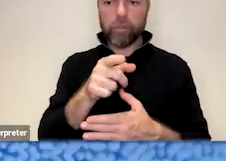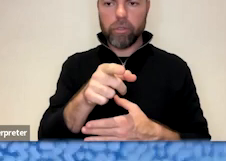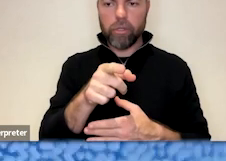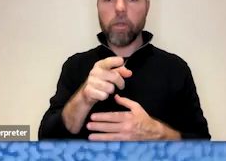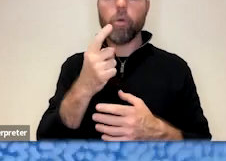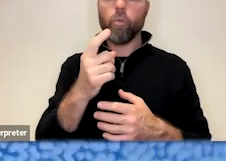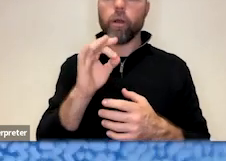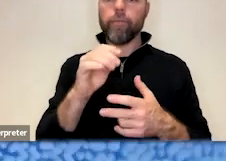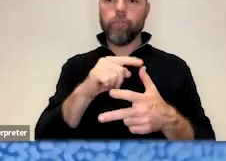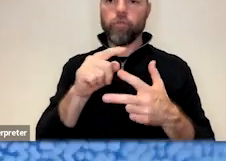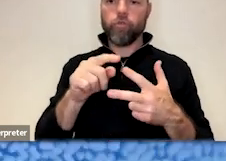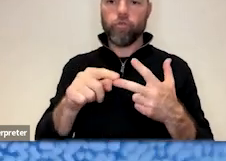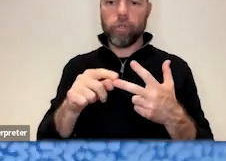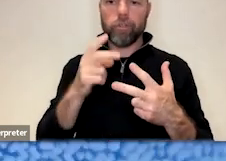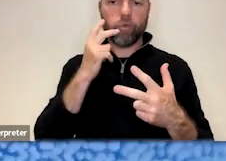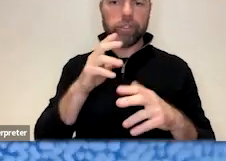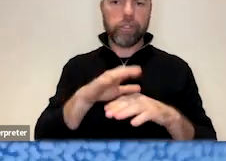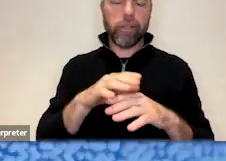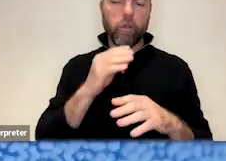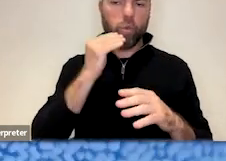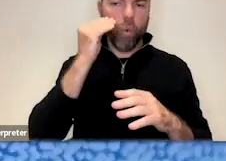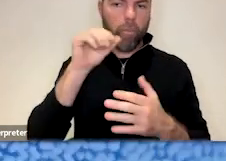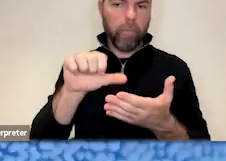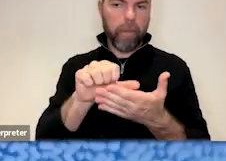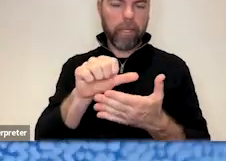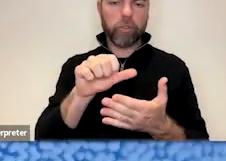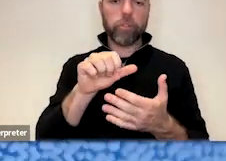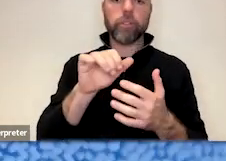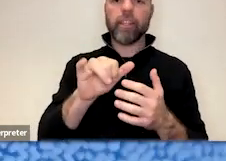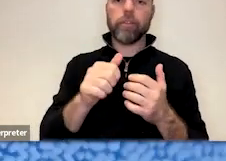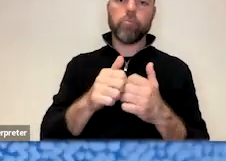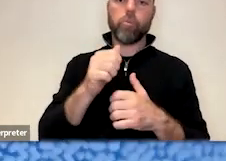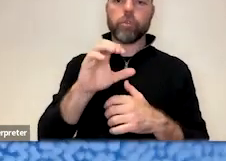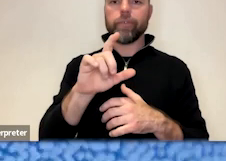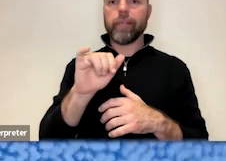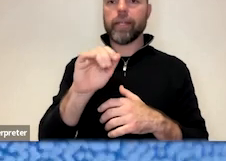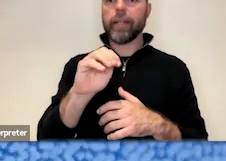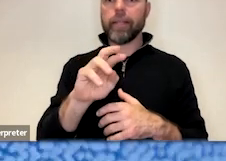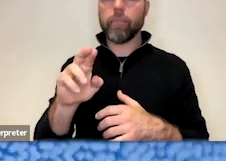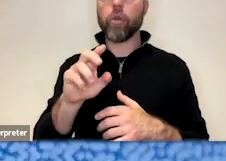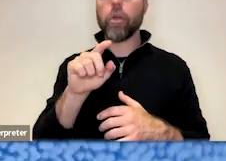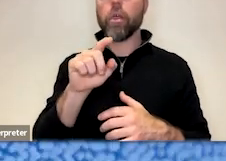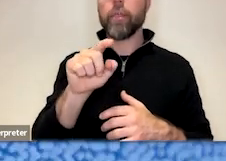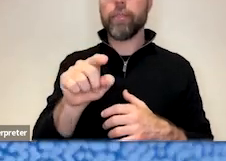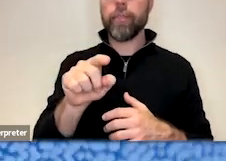3 components that you'll see on the main page that make up most of Climber. And this